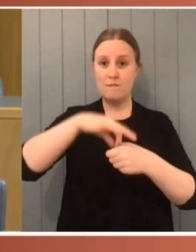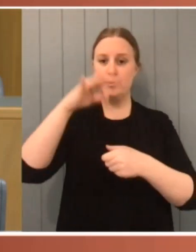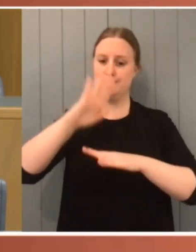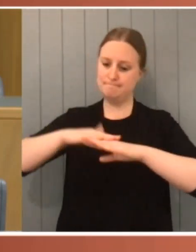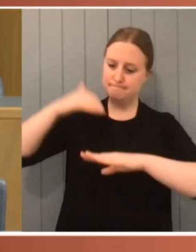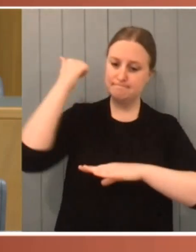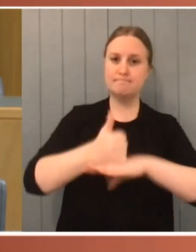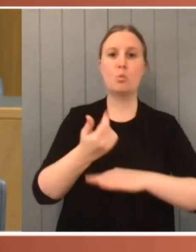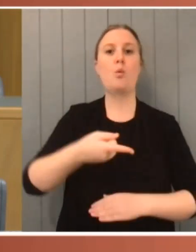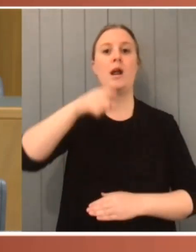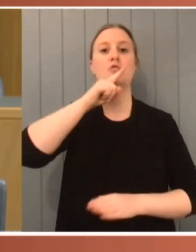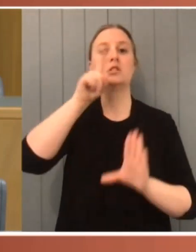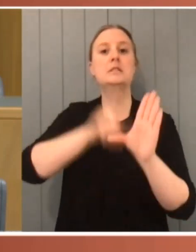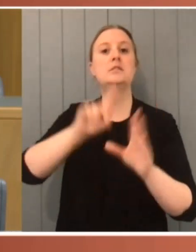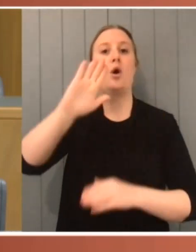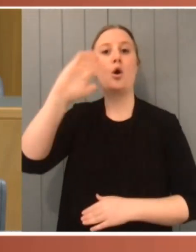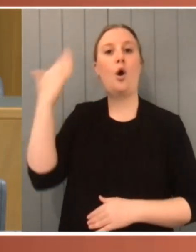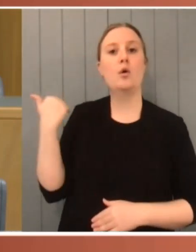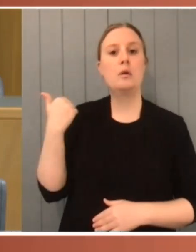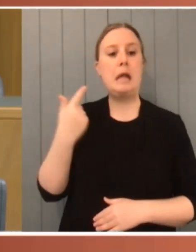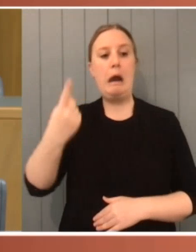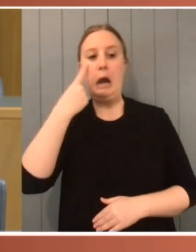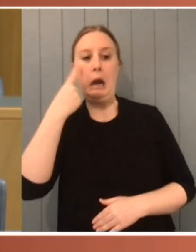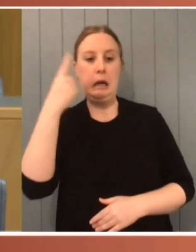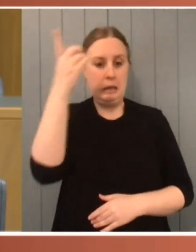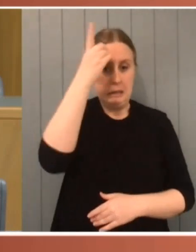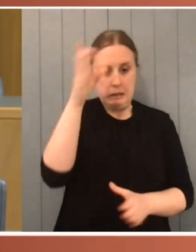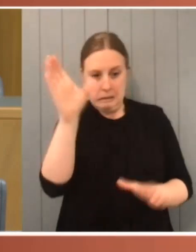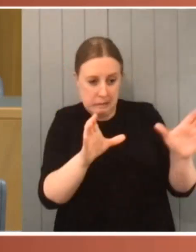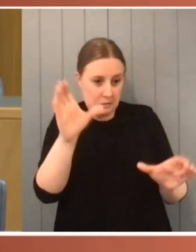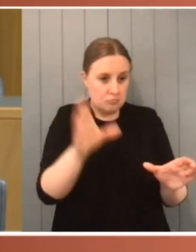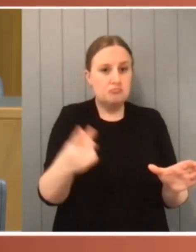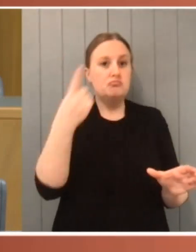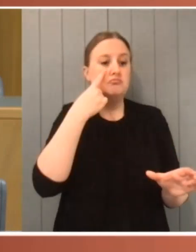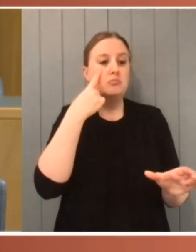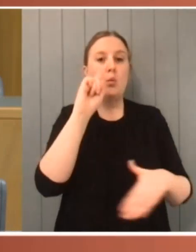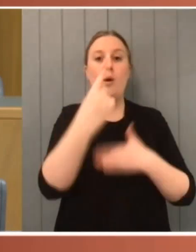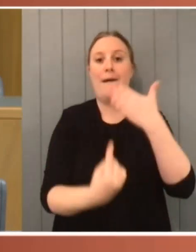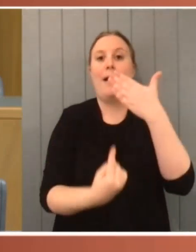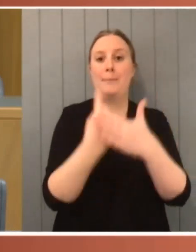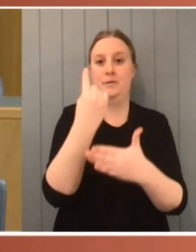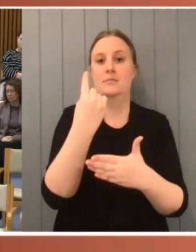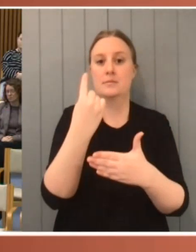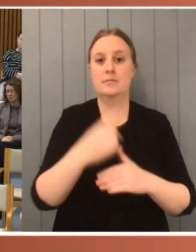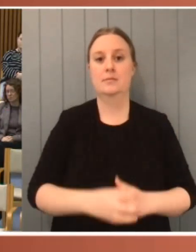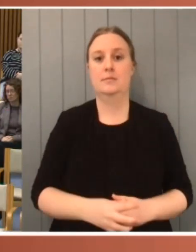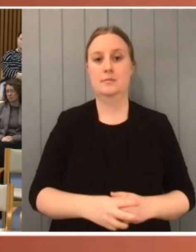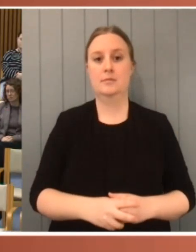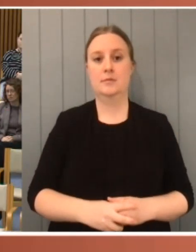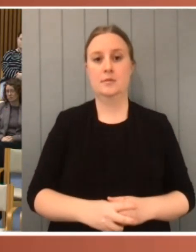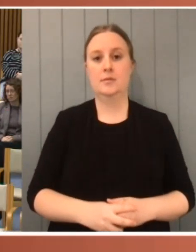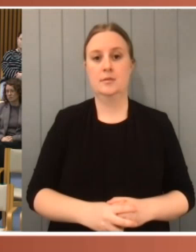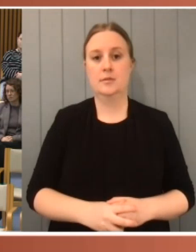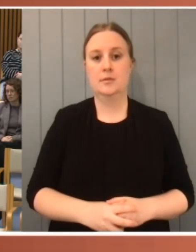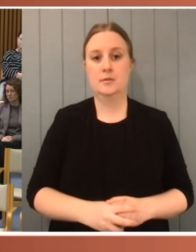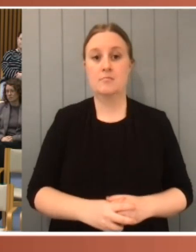and experimentation in democratic practices going back to the colonial era. Perhaps it's time